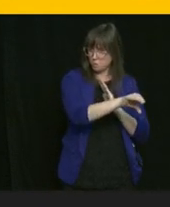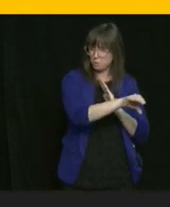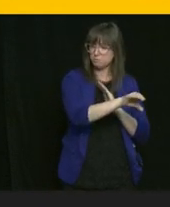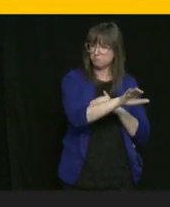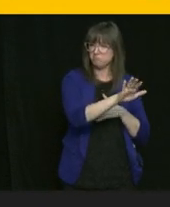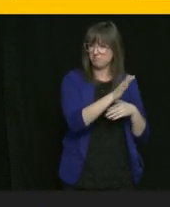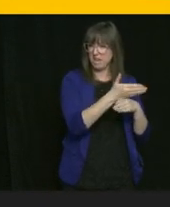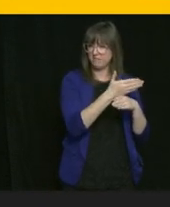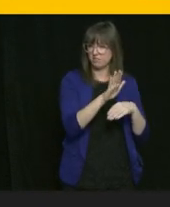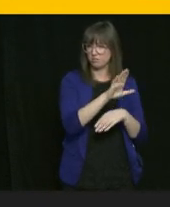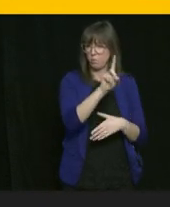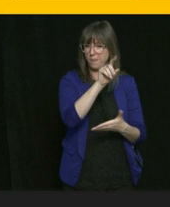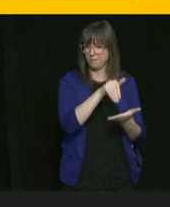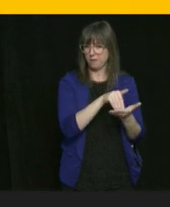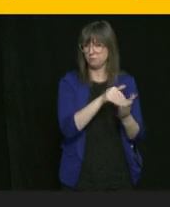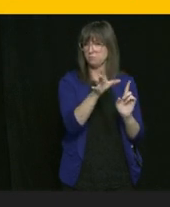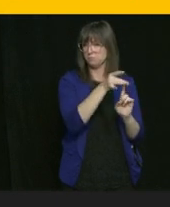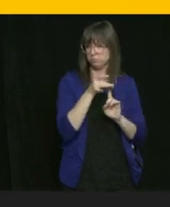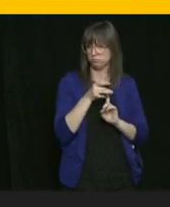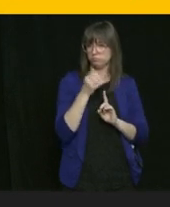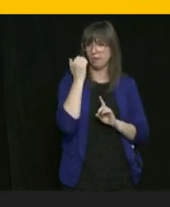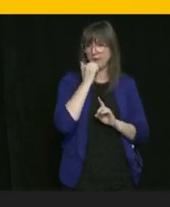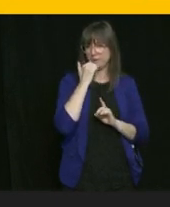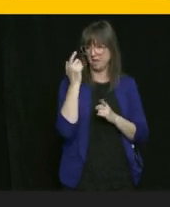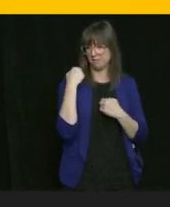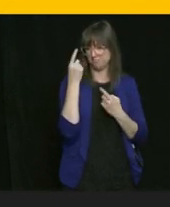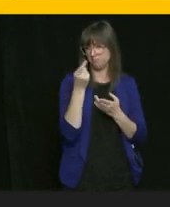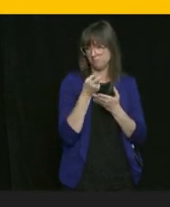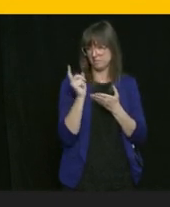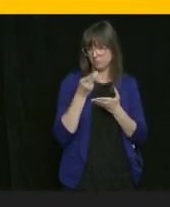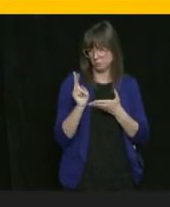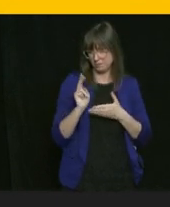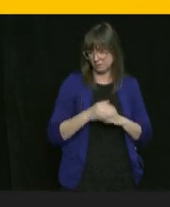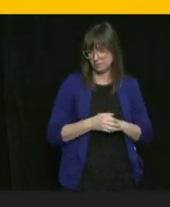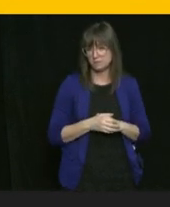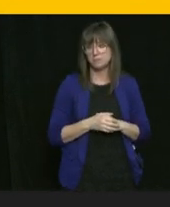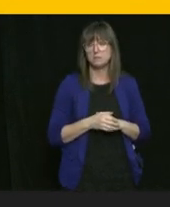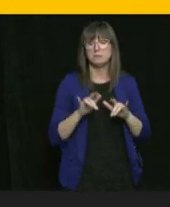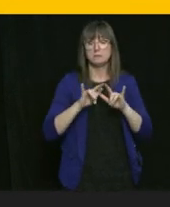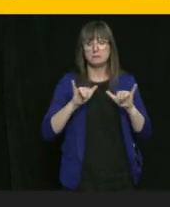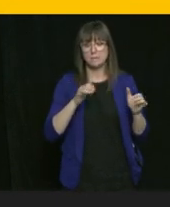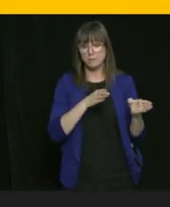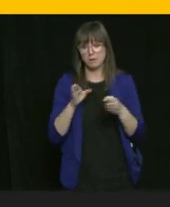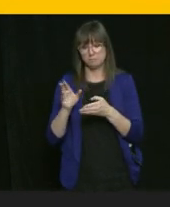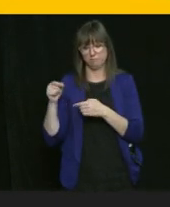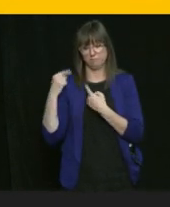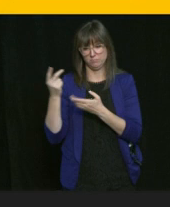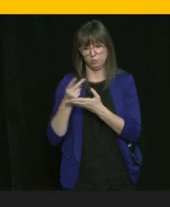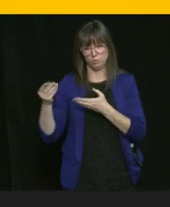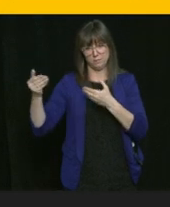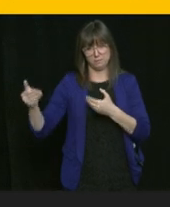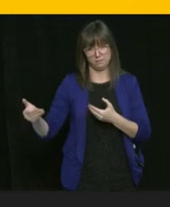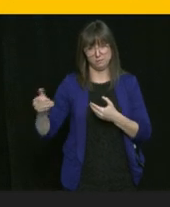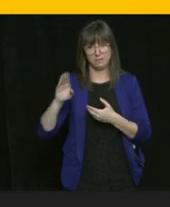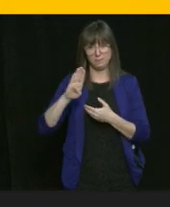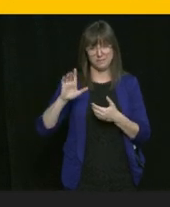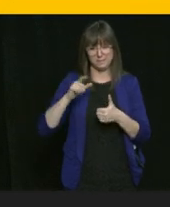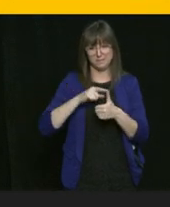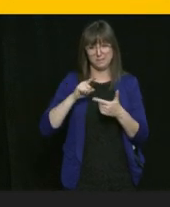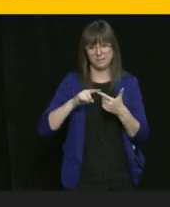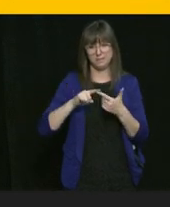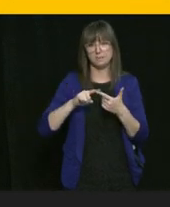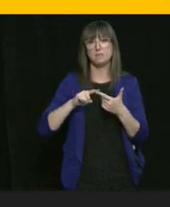around 1,000 cases daily during recent weeks. At the same time, over the past 2 weeks, British Columbia, the